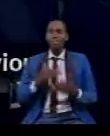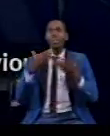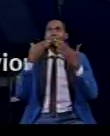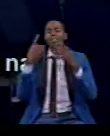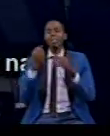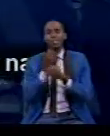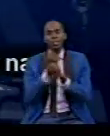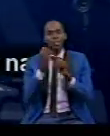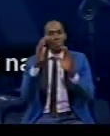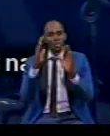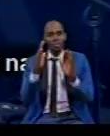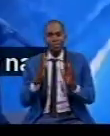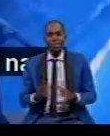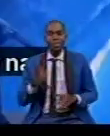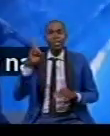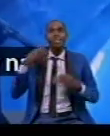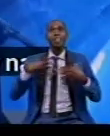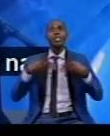Healing here.